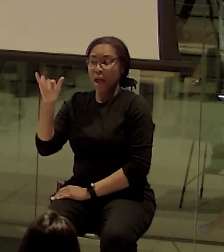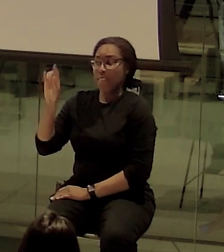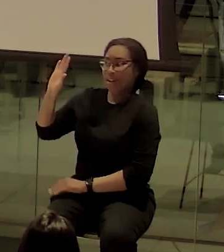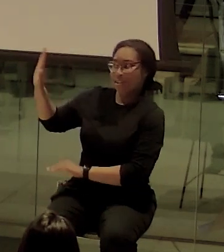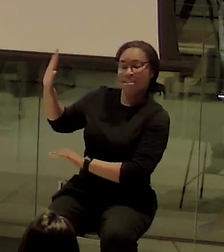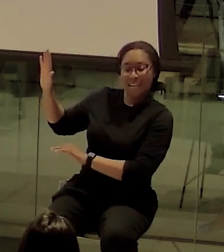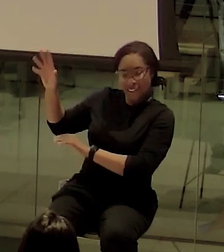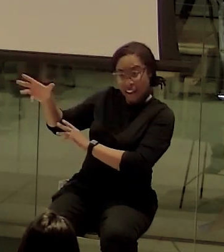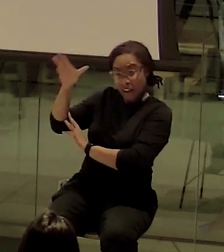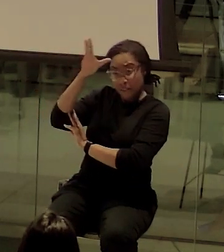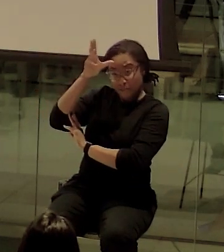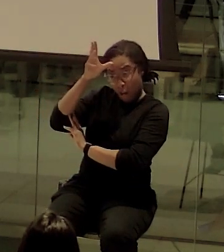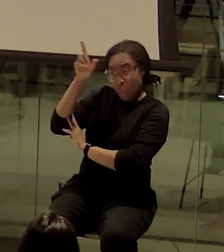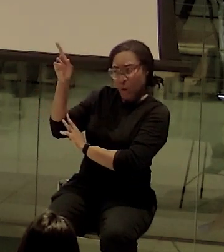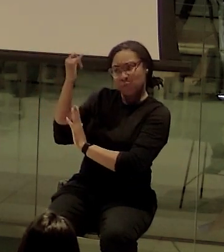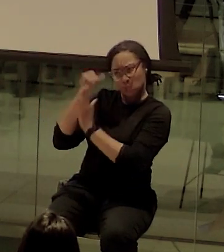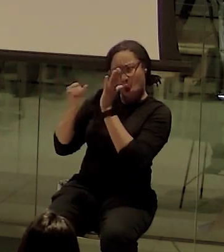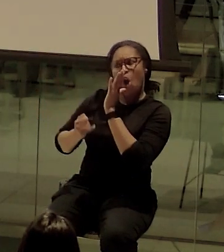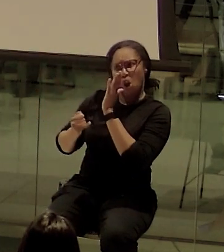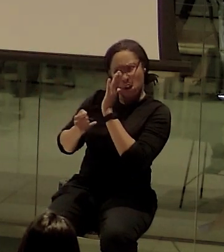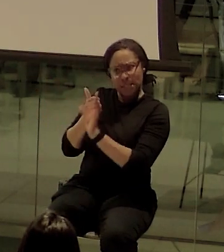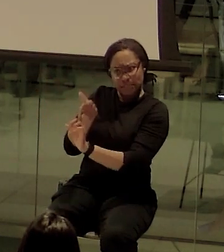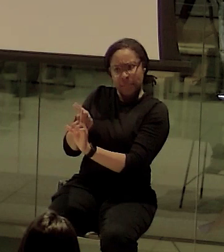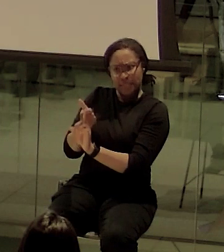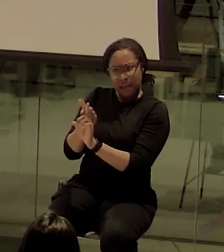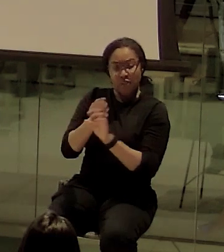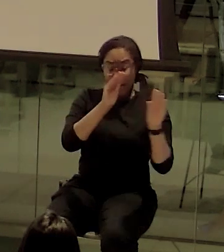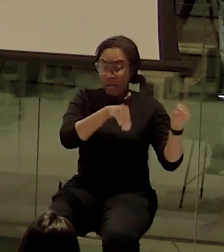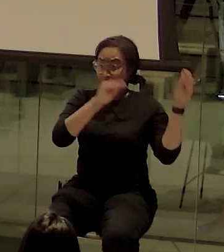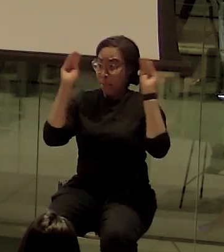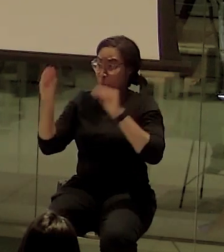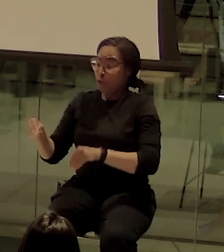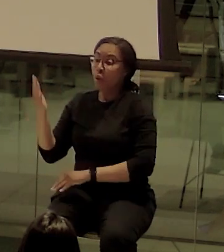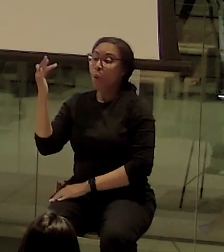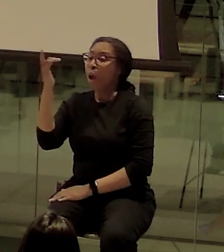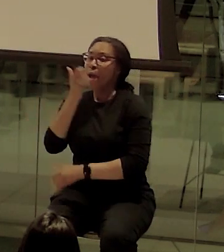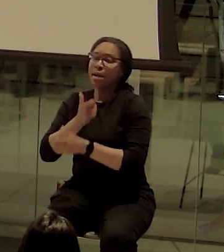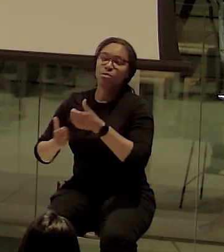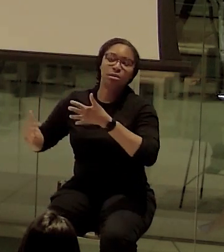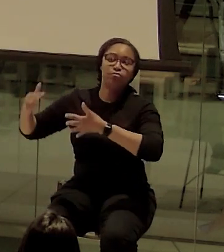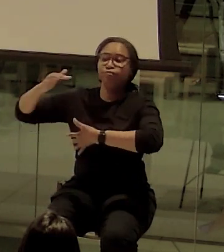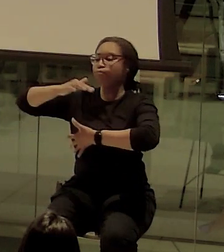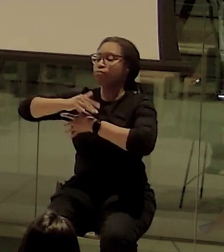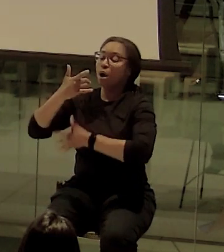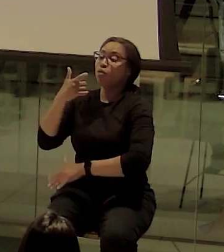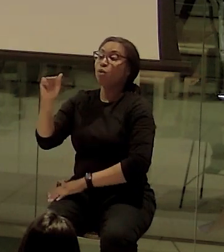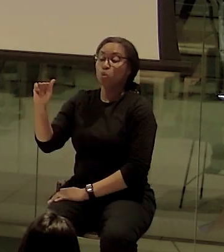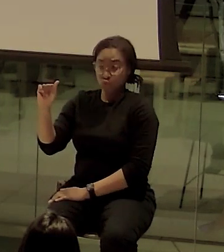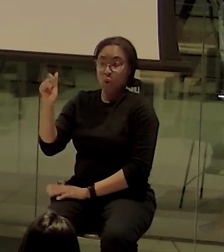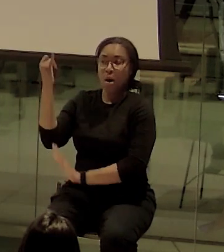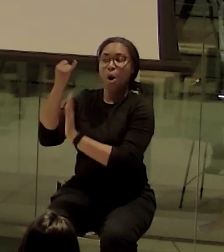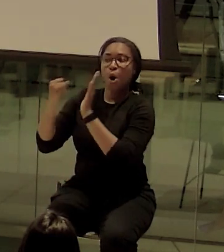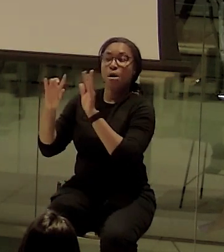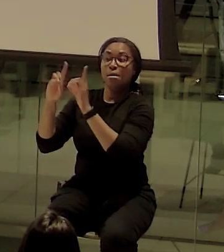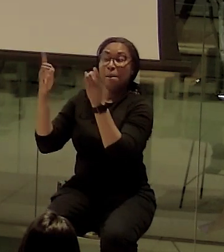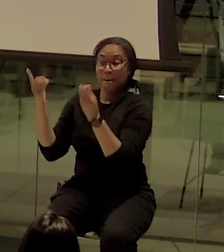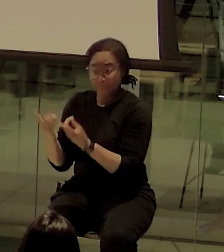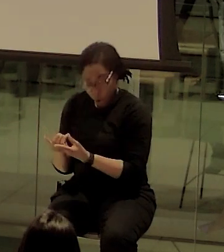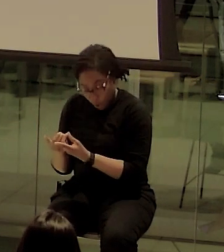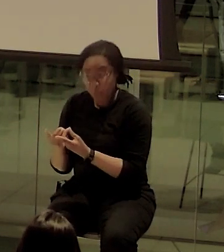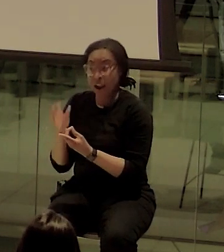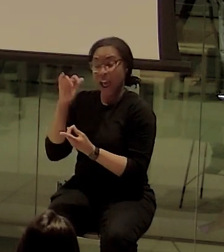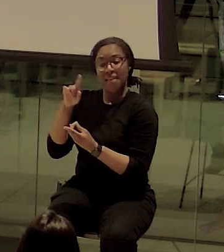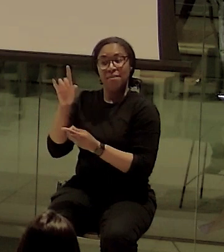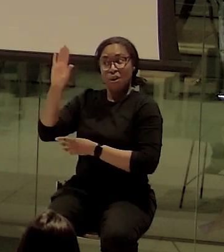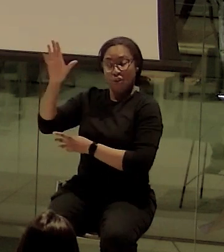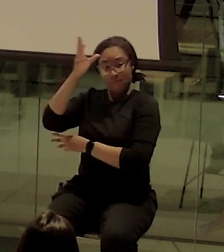right, moved the family there because he was took a job as the head of Georgia State University's art department. And taking that